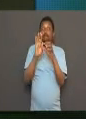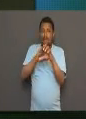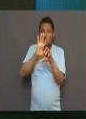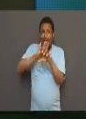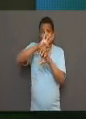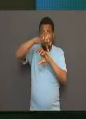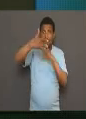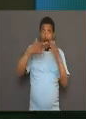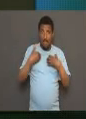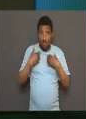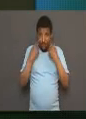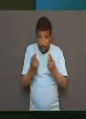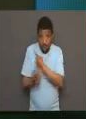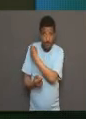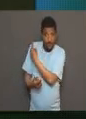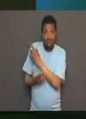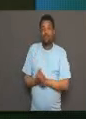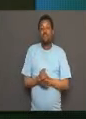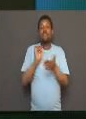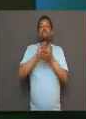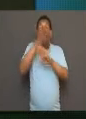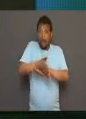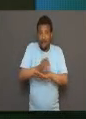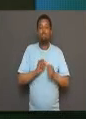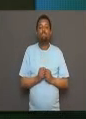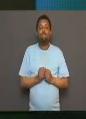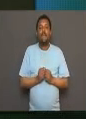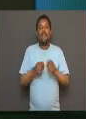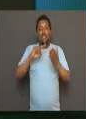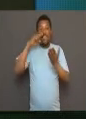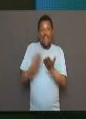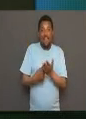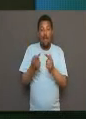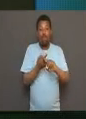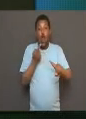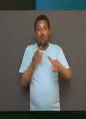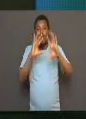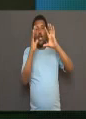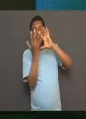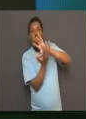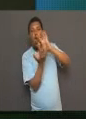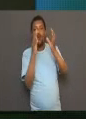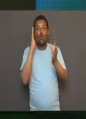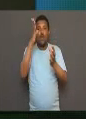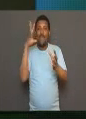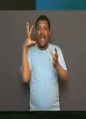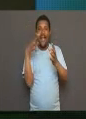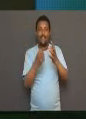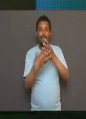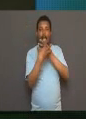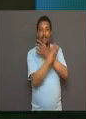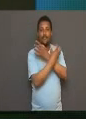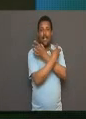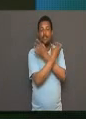is tangent to the cylinder. Then, data from the globe would